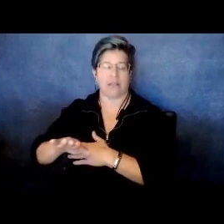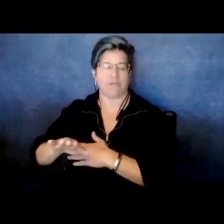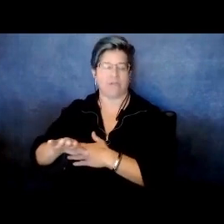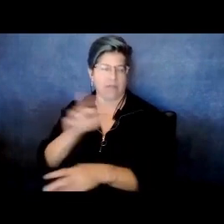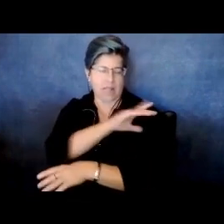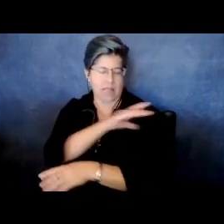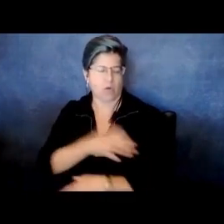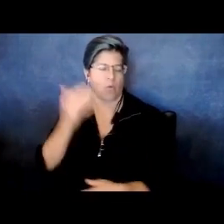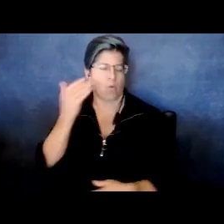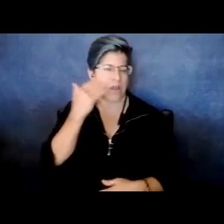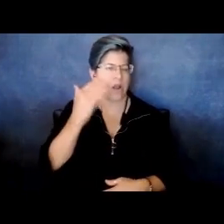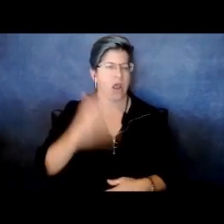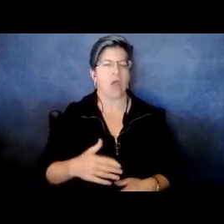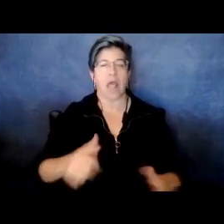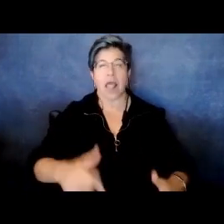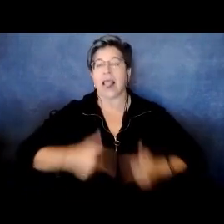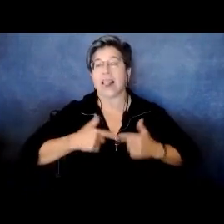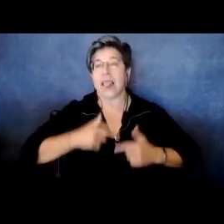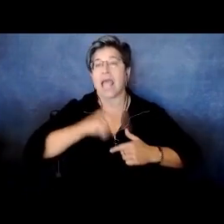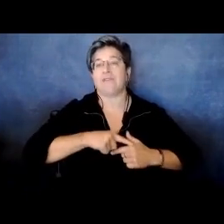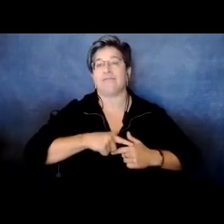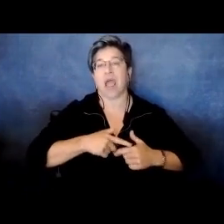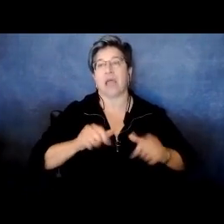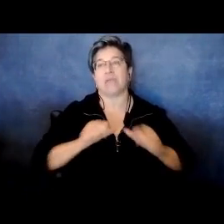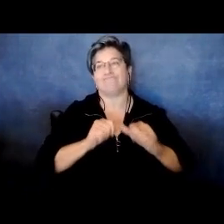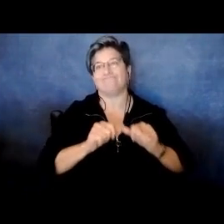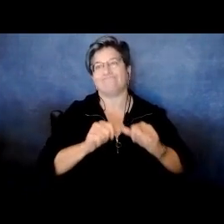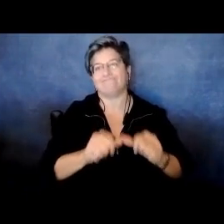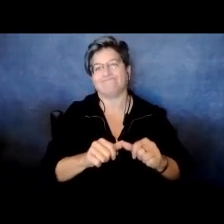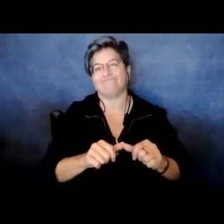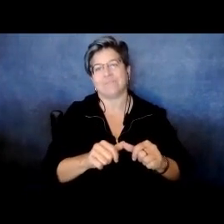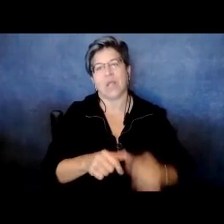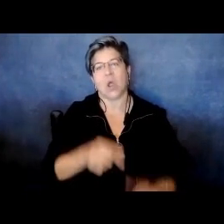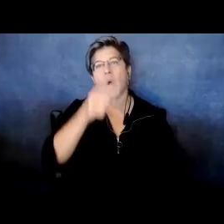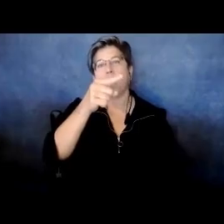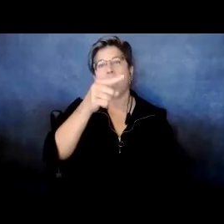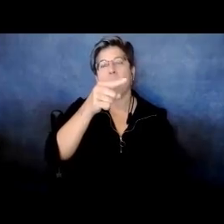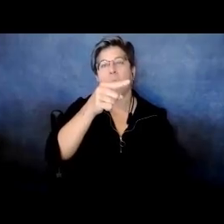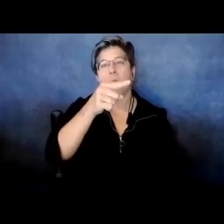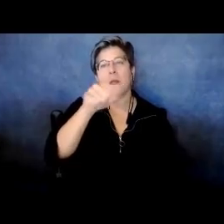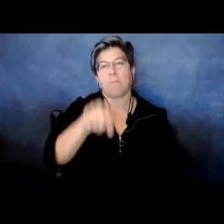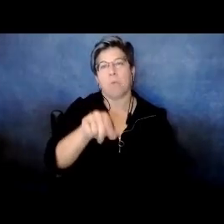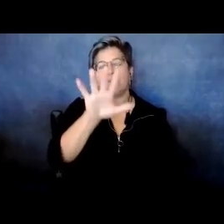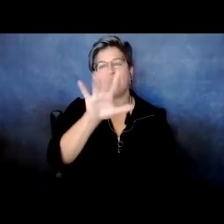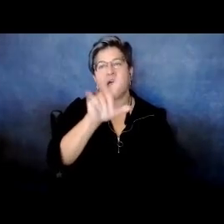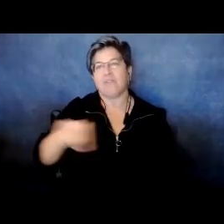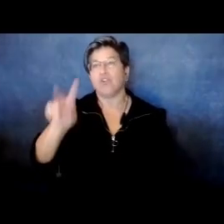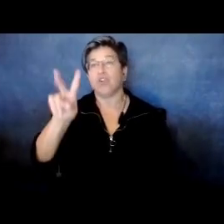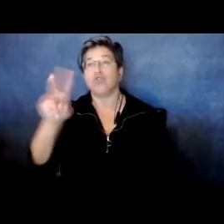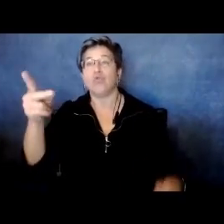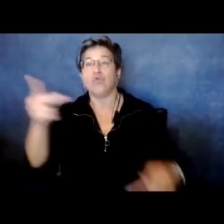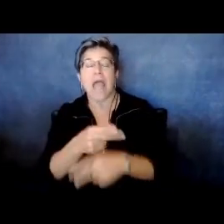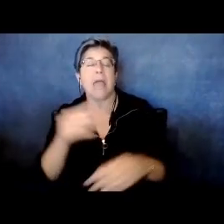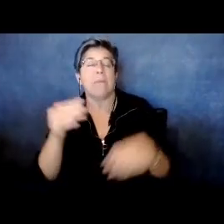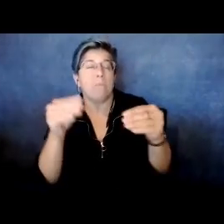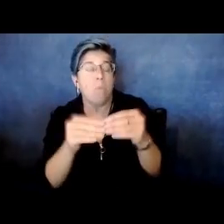samples, lifetime prevalence for relationship abuse is 1.5 to 2 times more